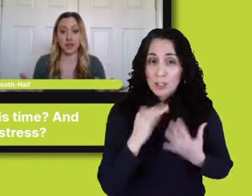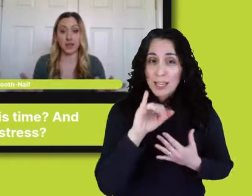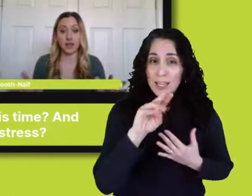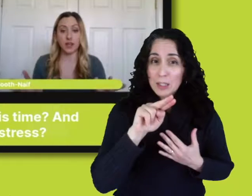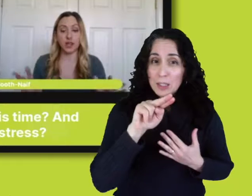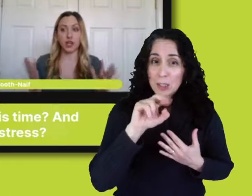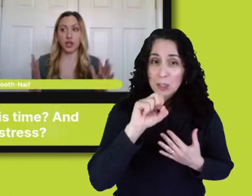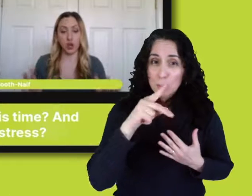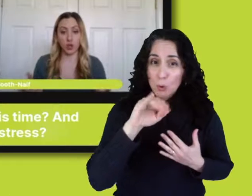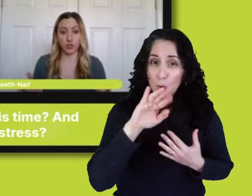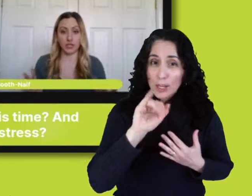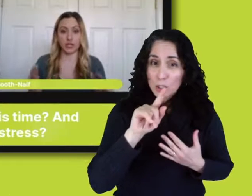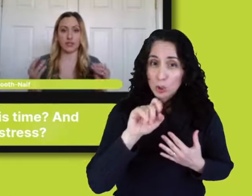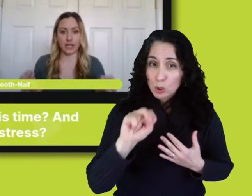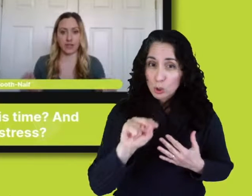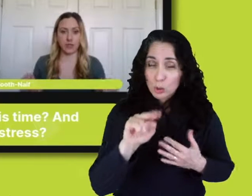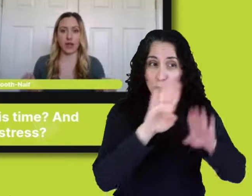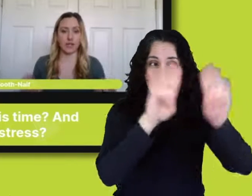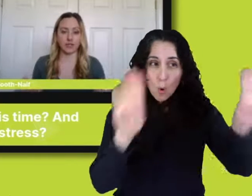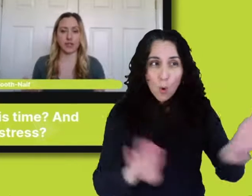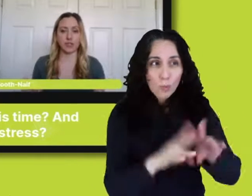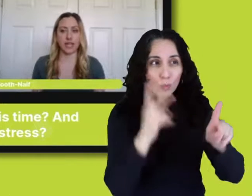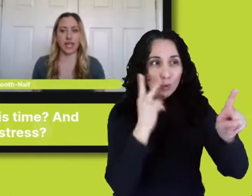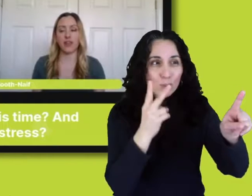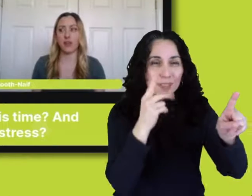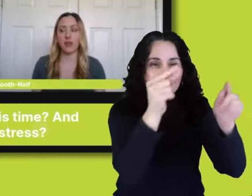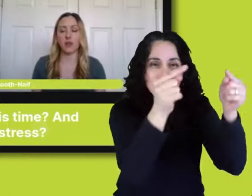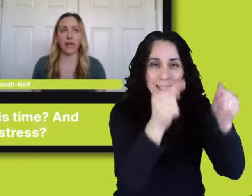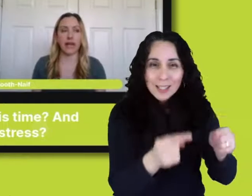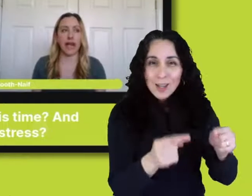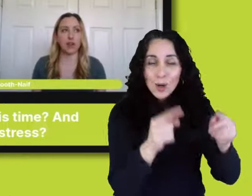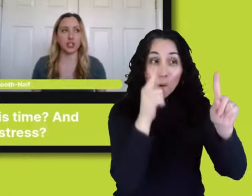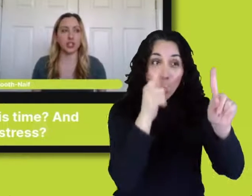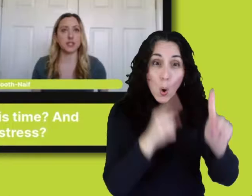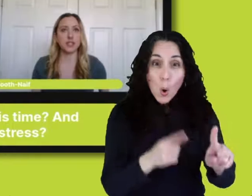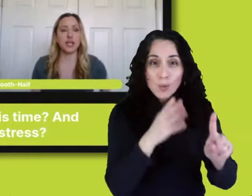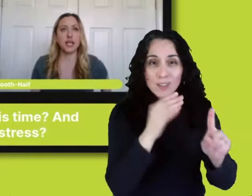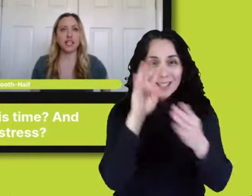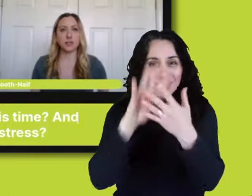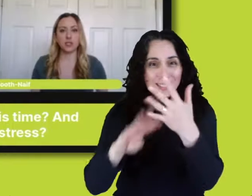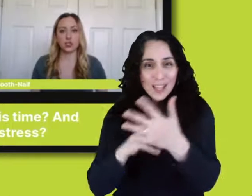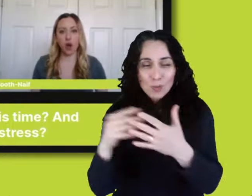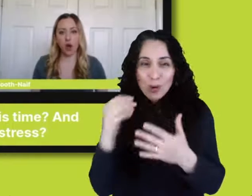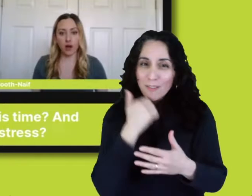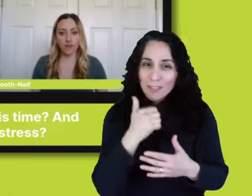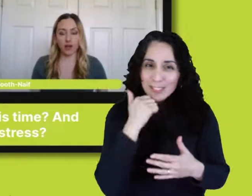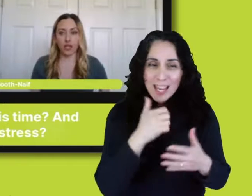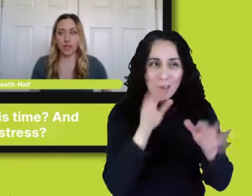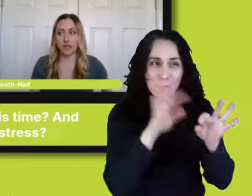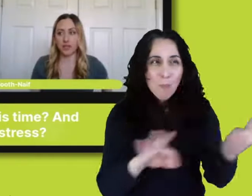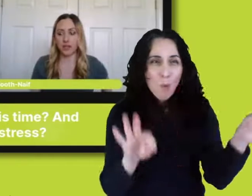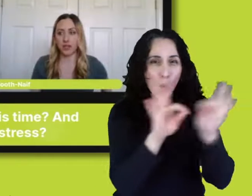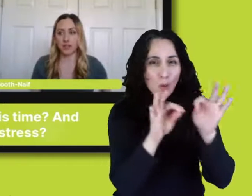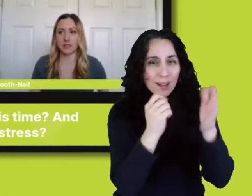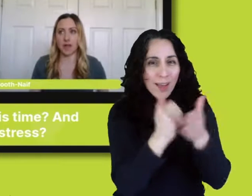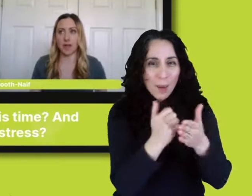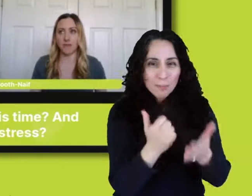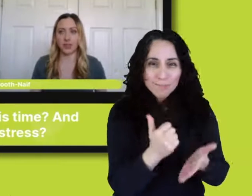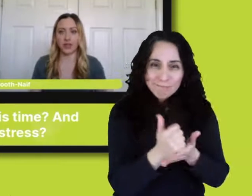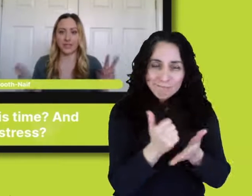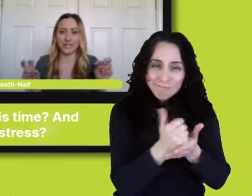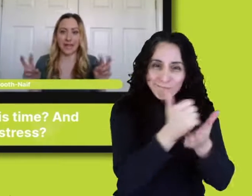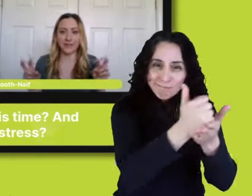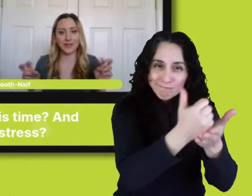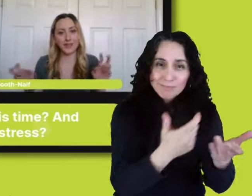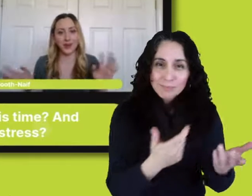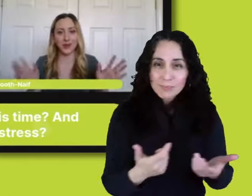you'll see your goals and your schedule every single day. And I think right now it's been so hard for kids because